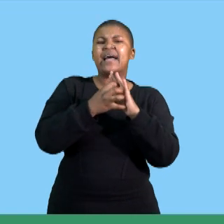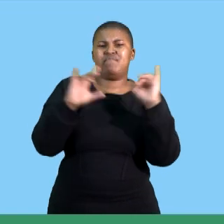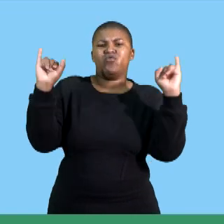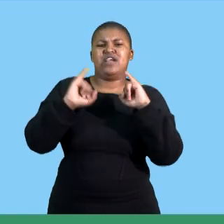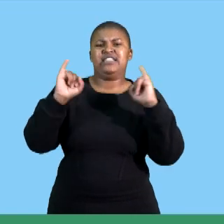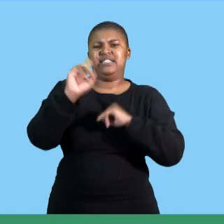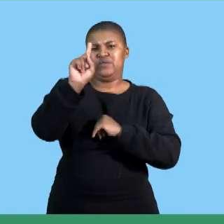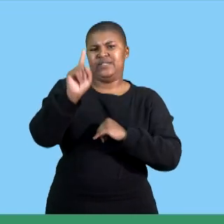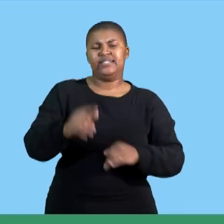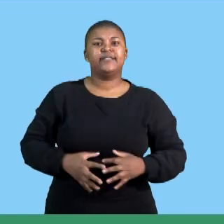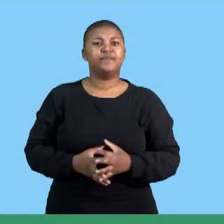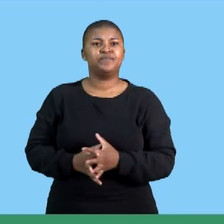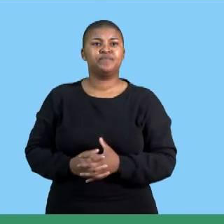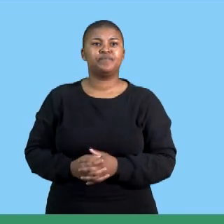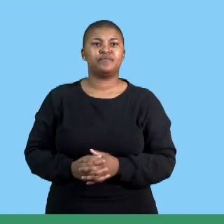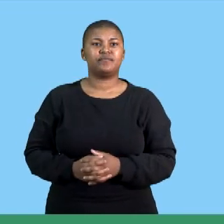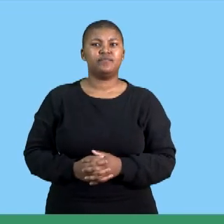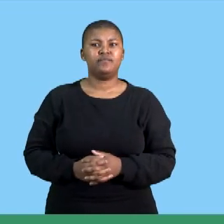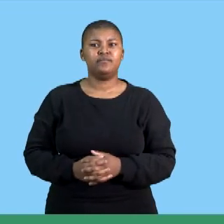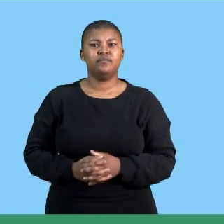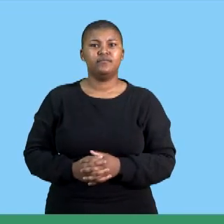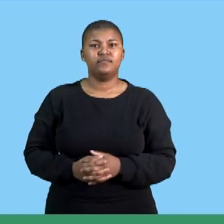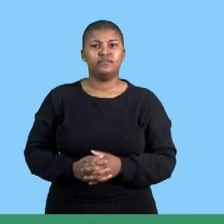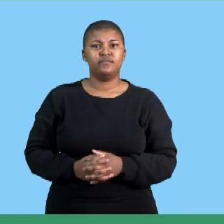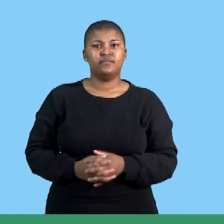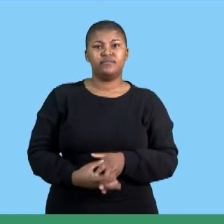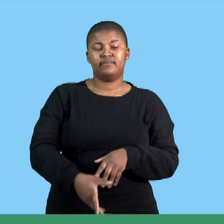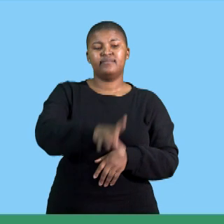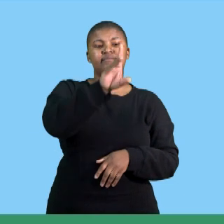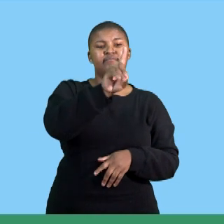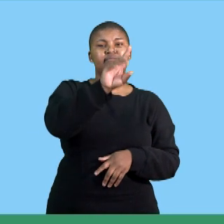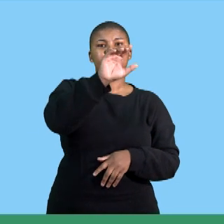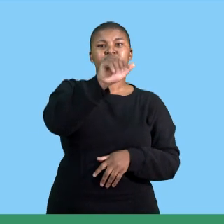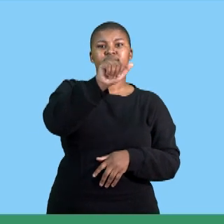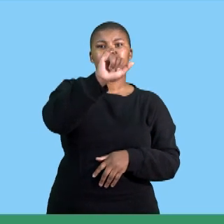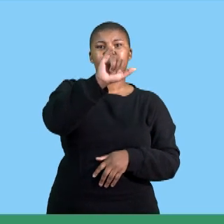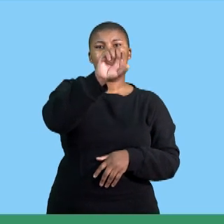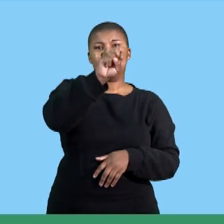crisis. It says Daisy designer